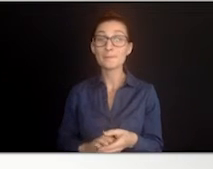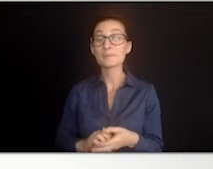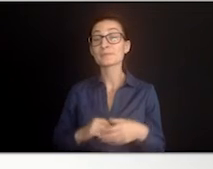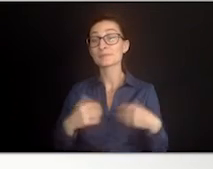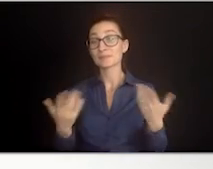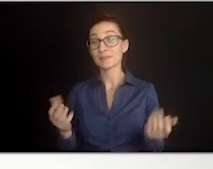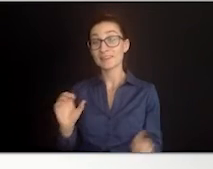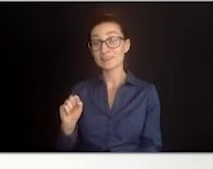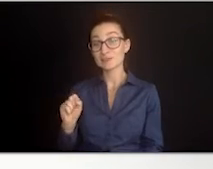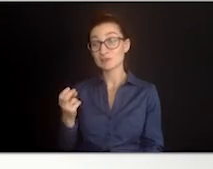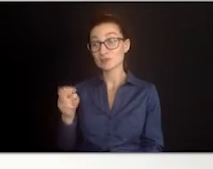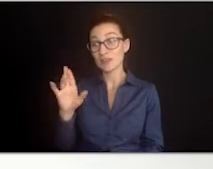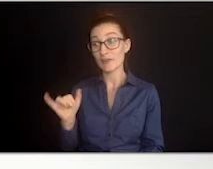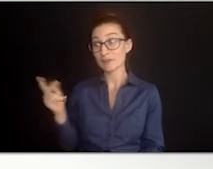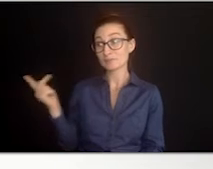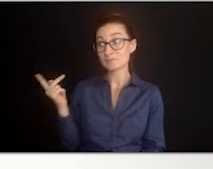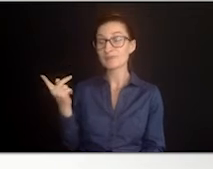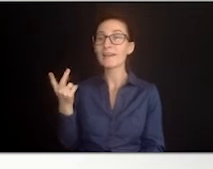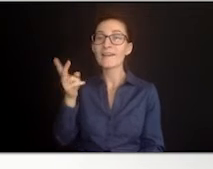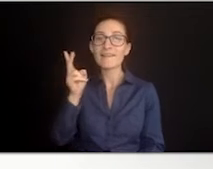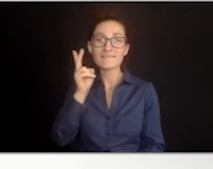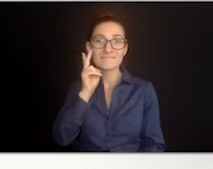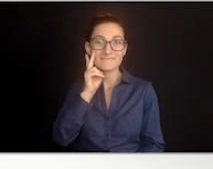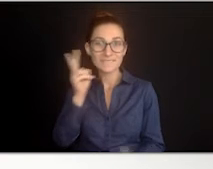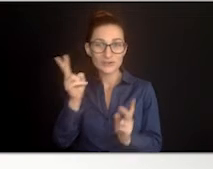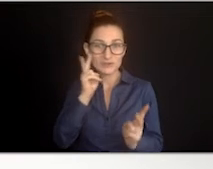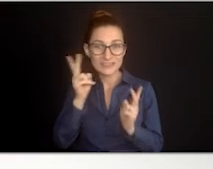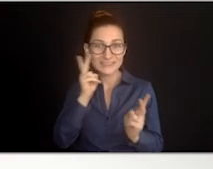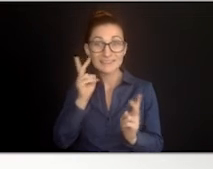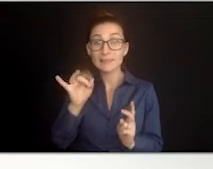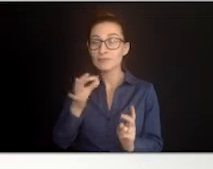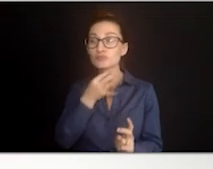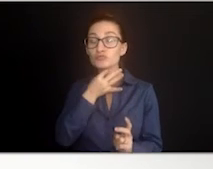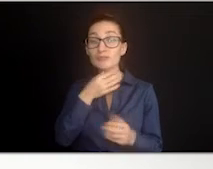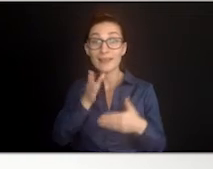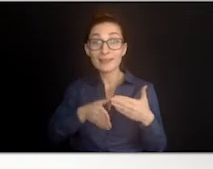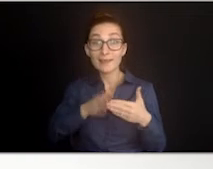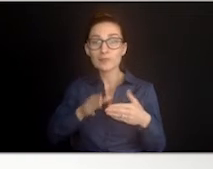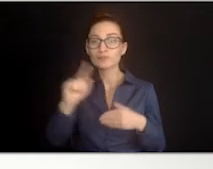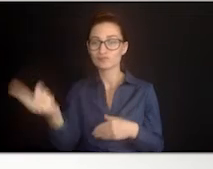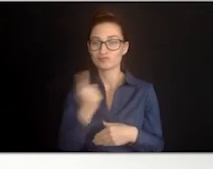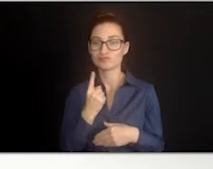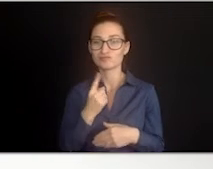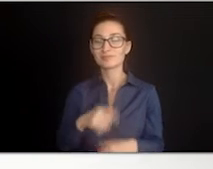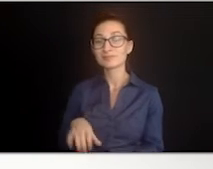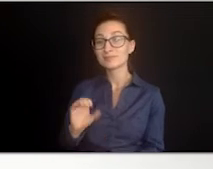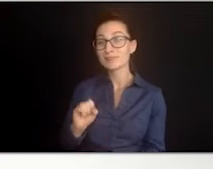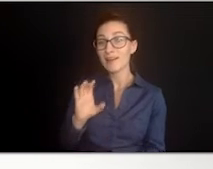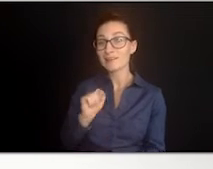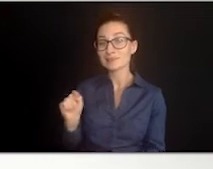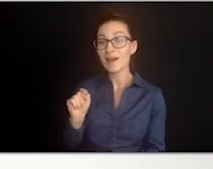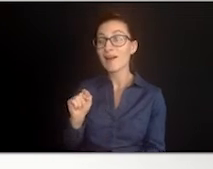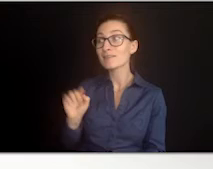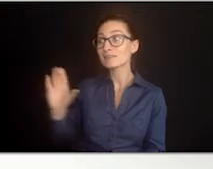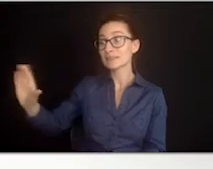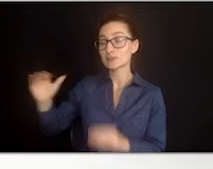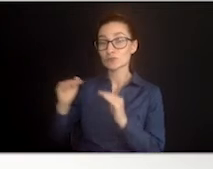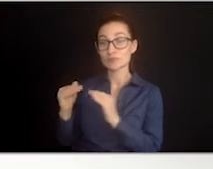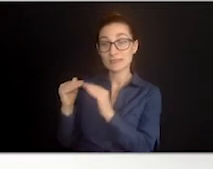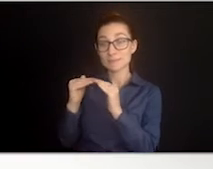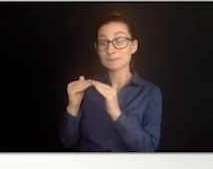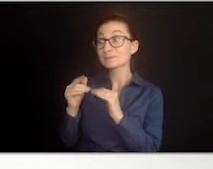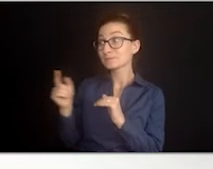Sherry and I are vision. So come up at the end if you've got more questions. Scott and Carmelina's back there, and